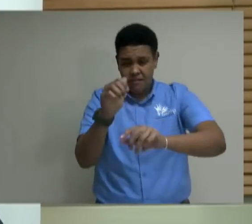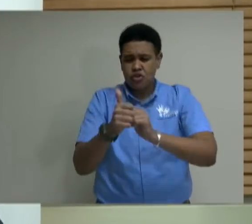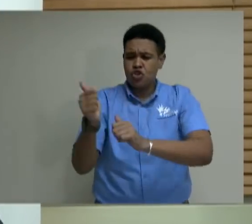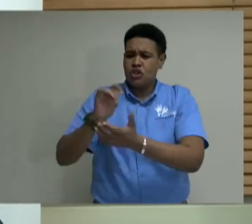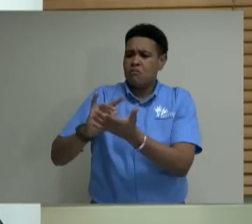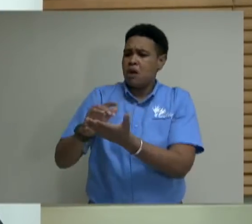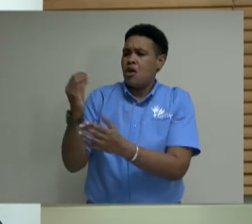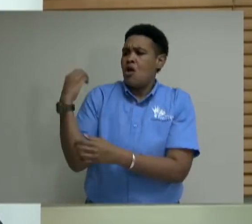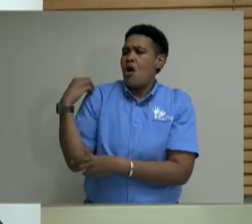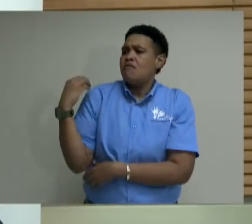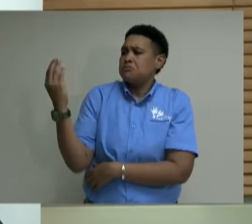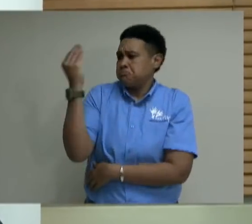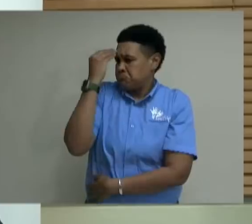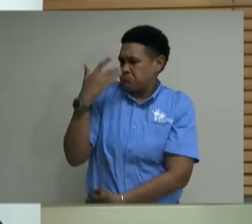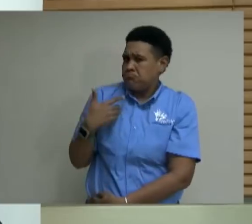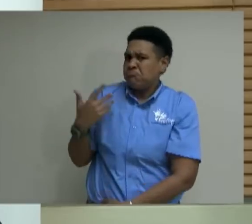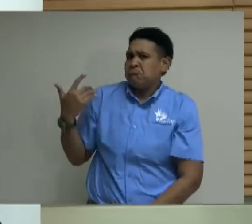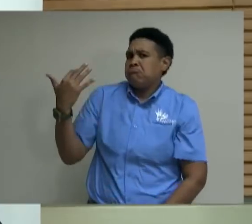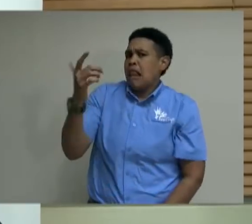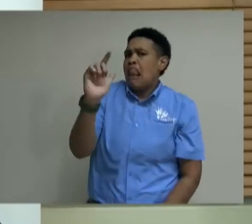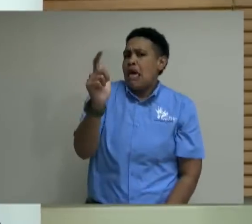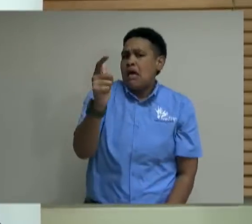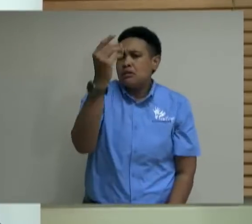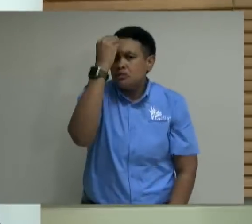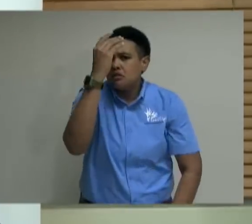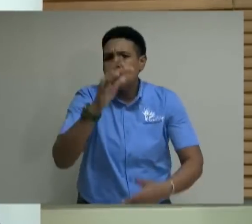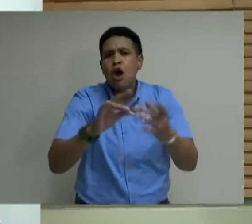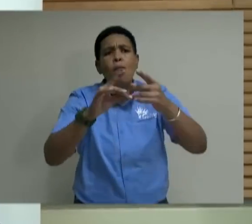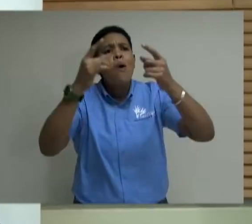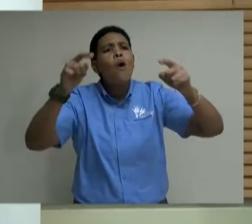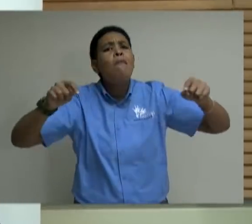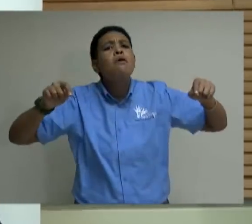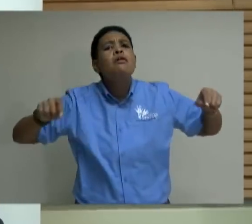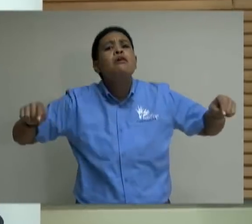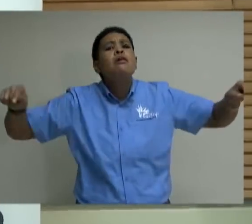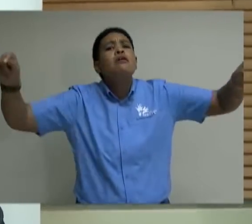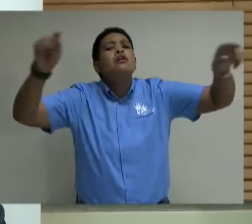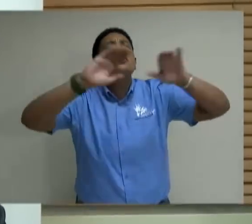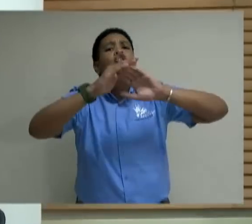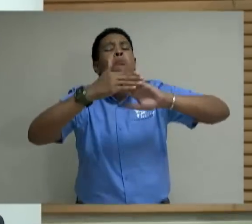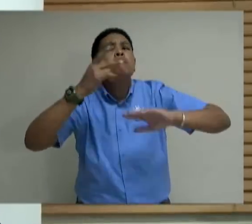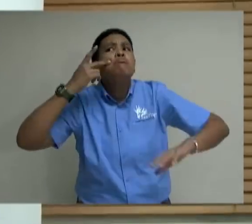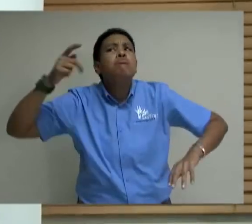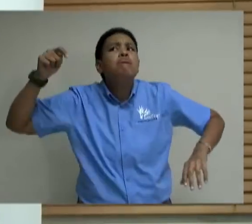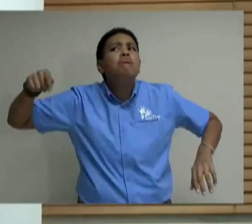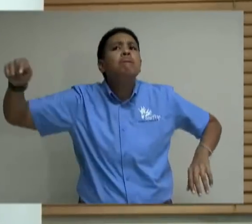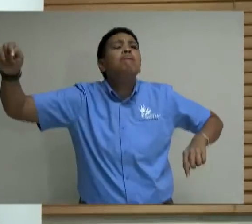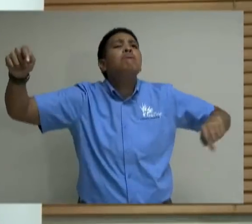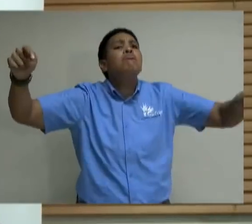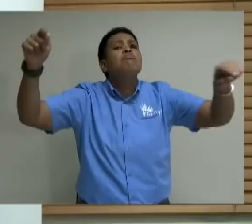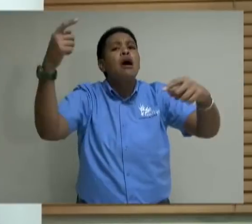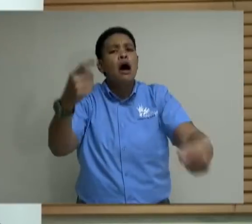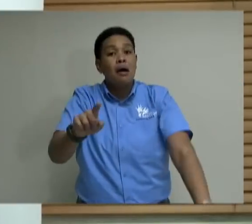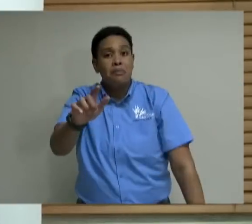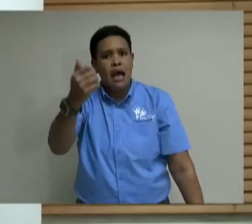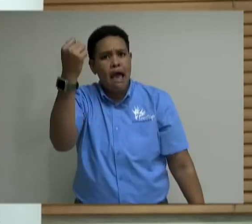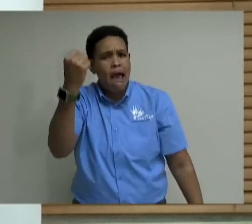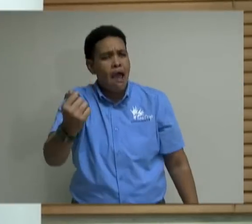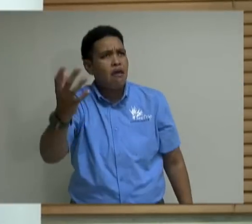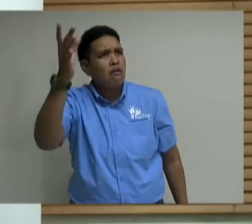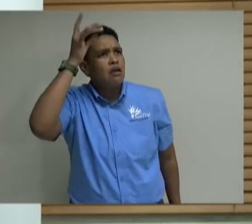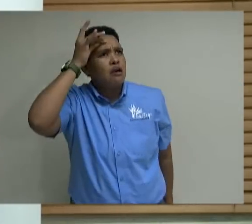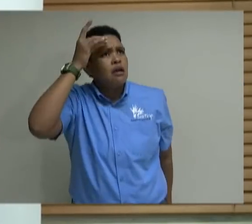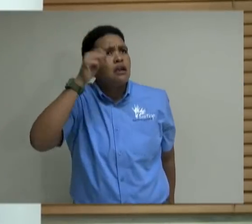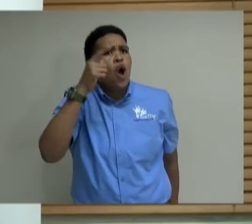happening around us as a country, because I think that brings heavy bearing on not just